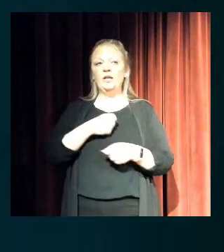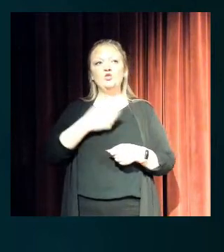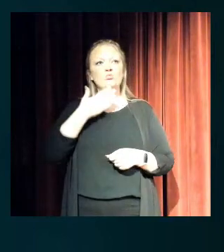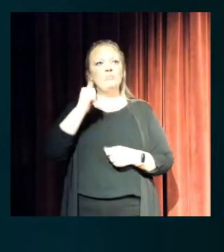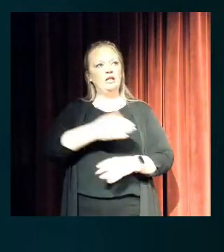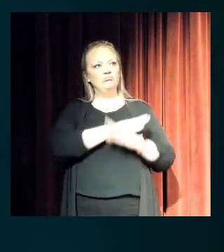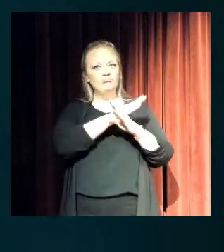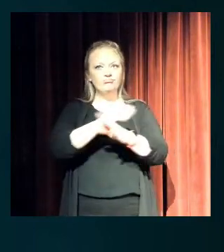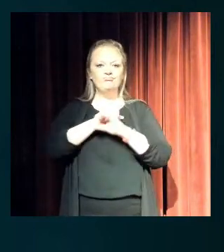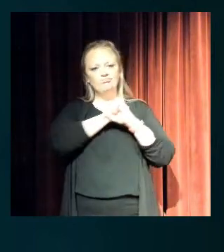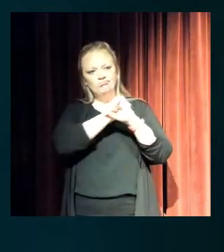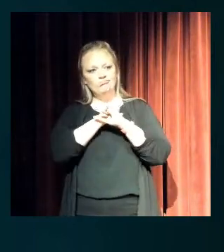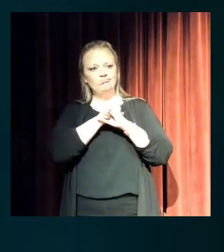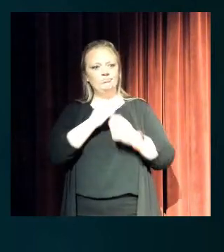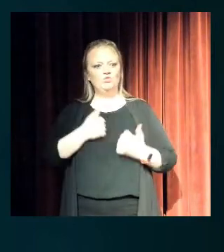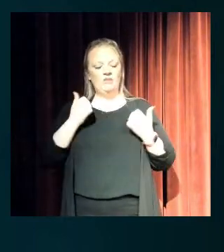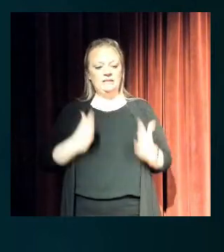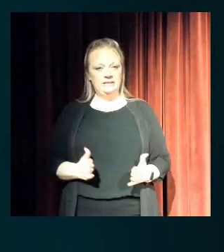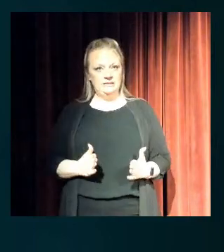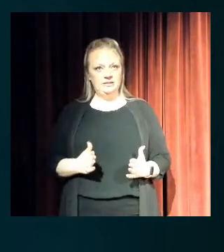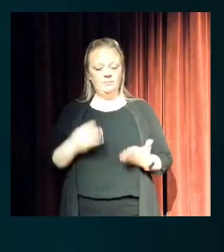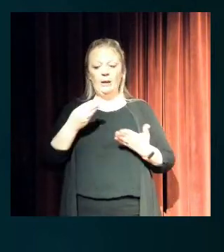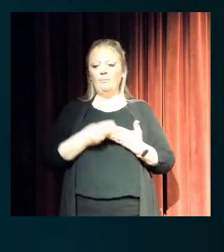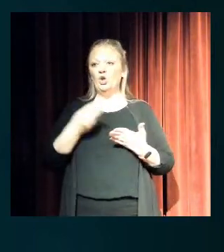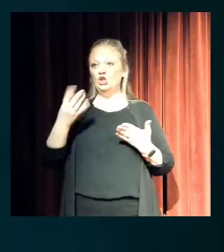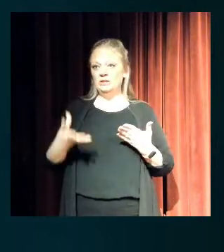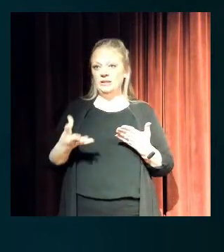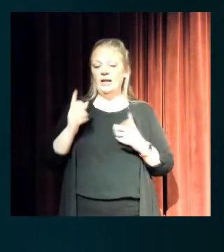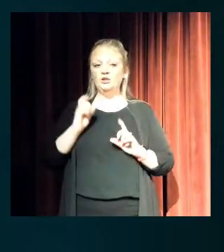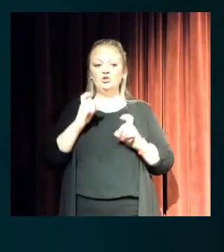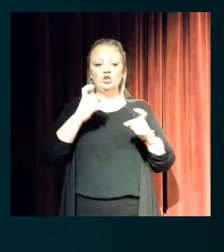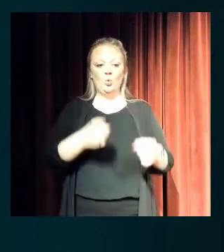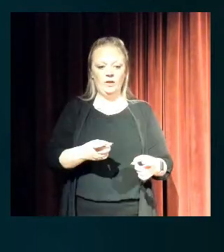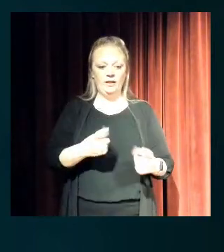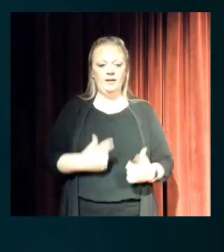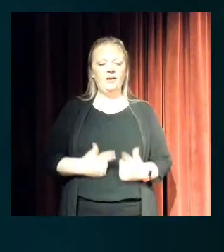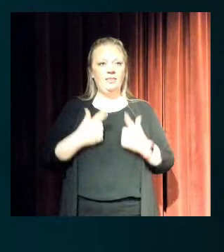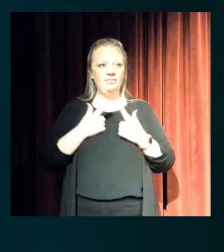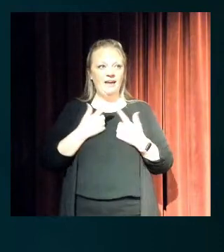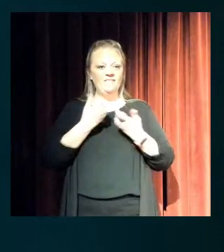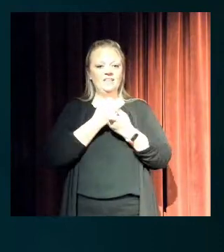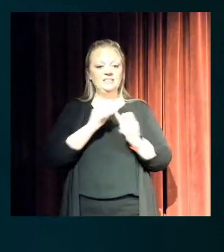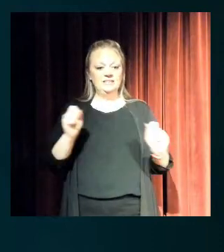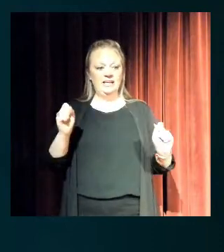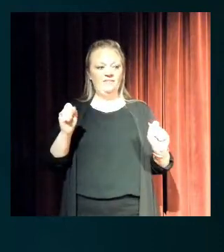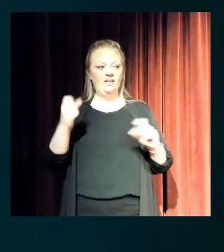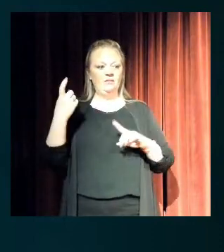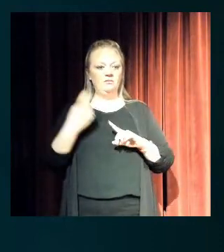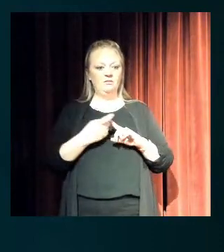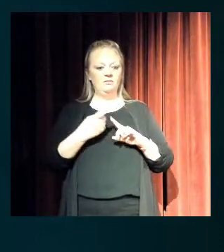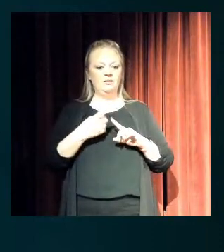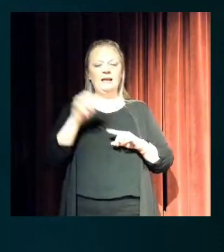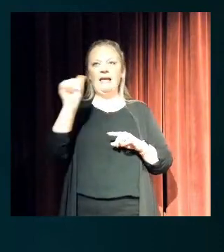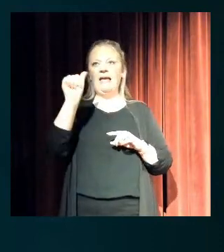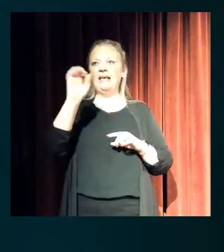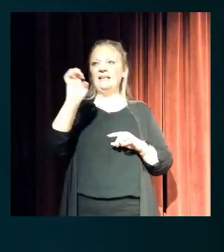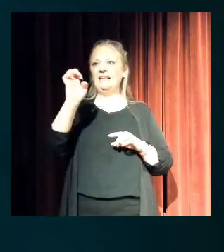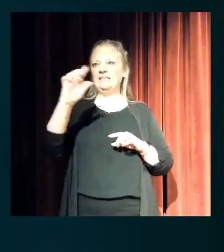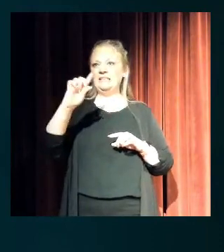protect our residents is by purchasing and donating life-saving automated external